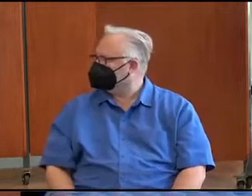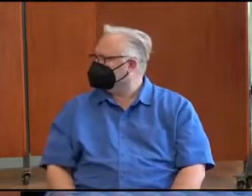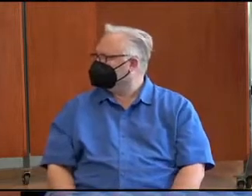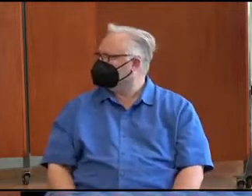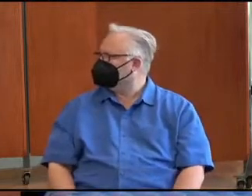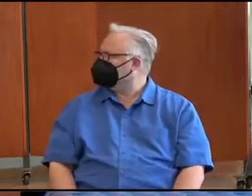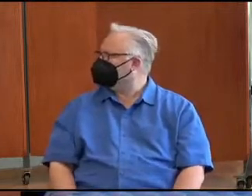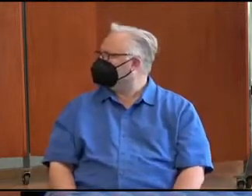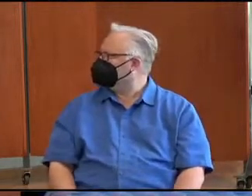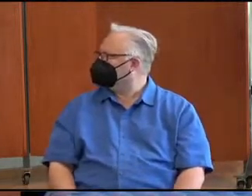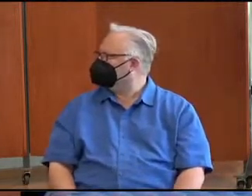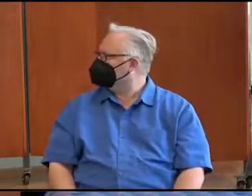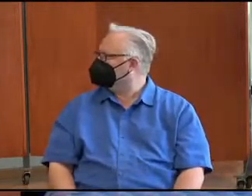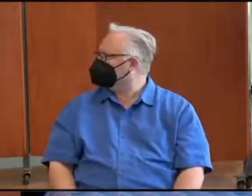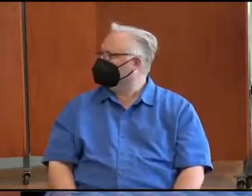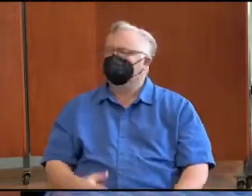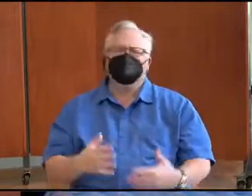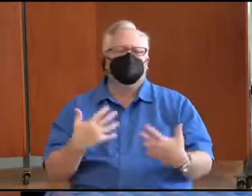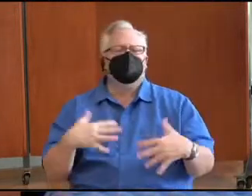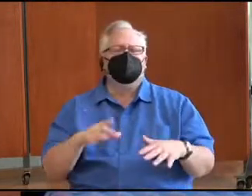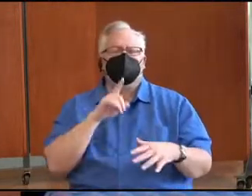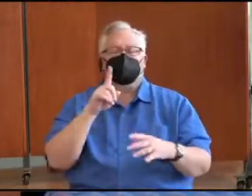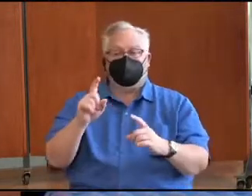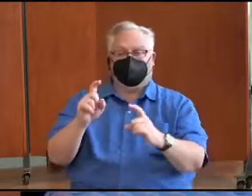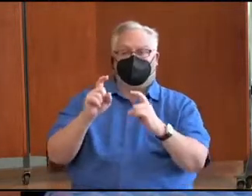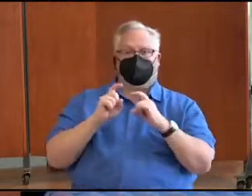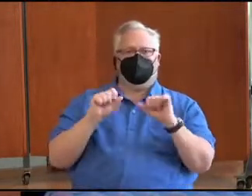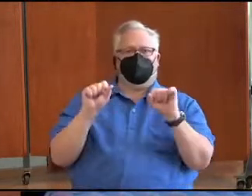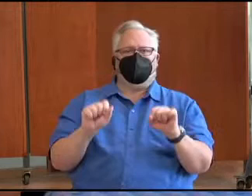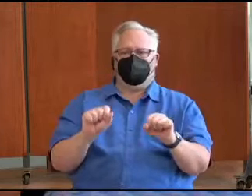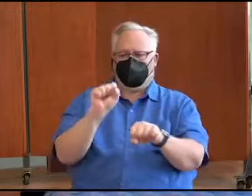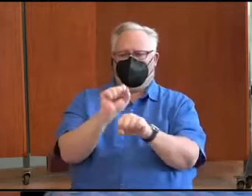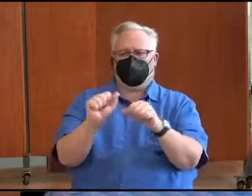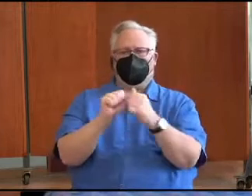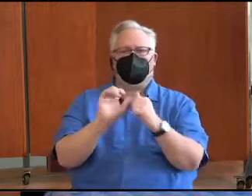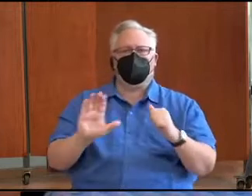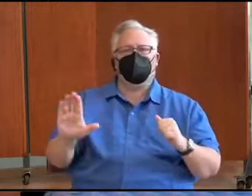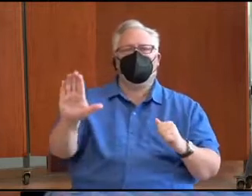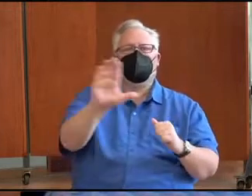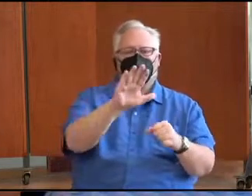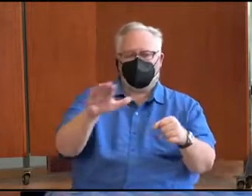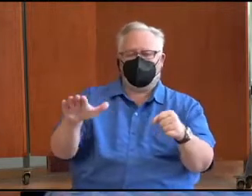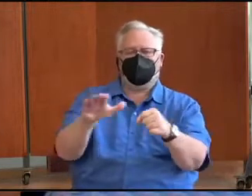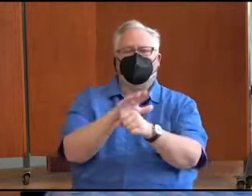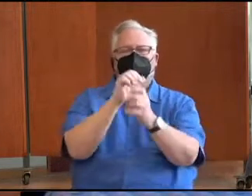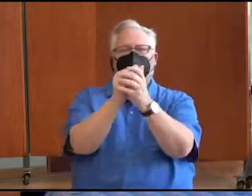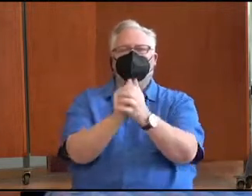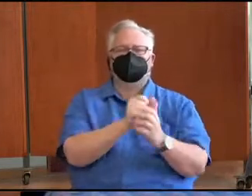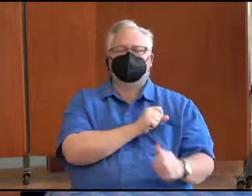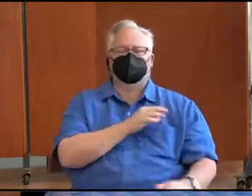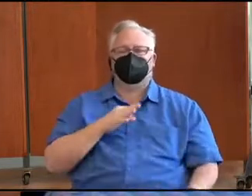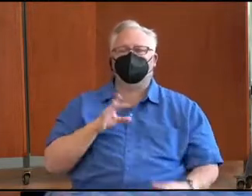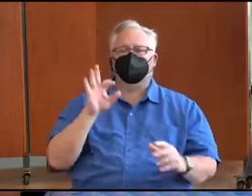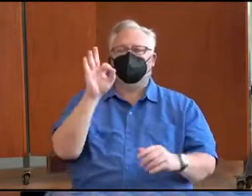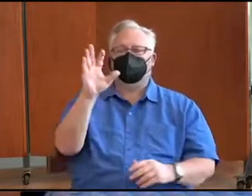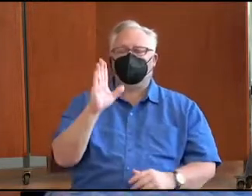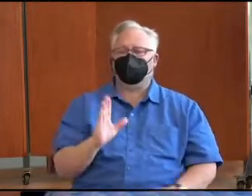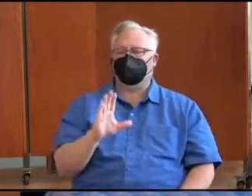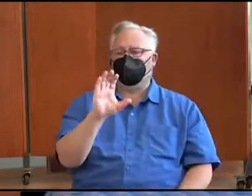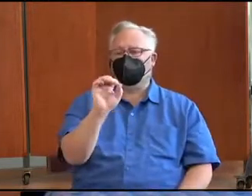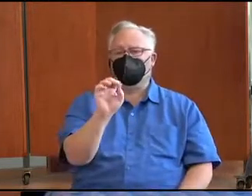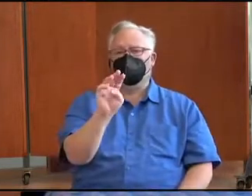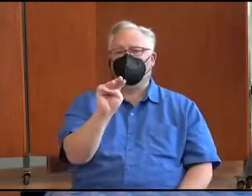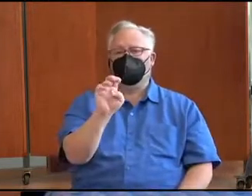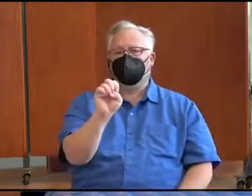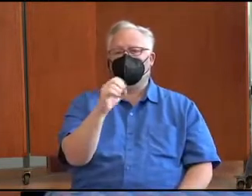And it has been a gift to work with your whole worship staff in this service. Reverend Omega Burkhart, so good to